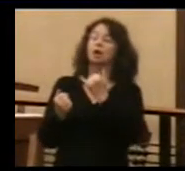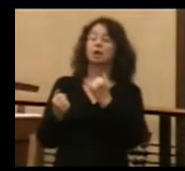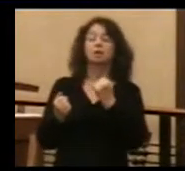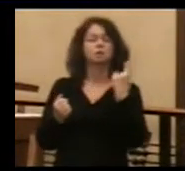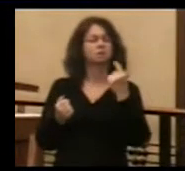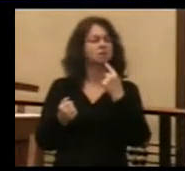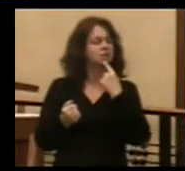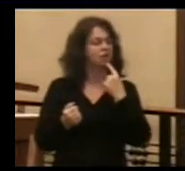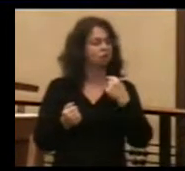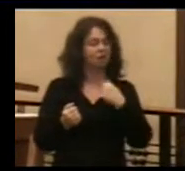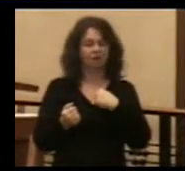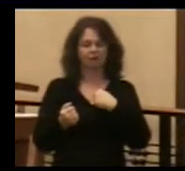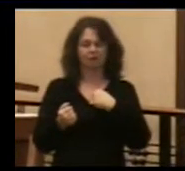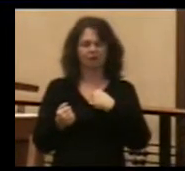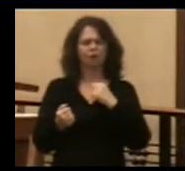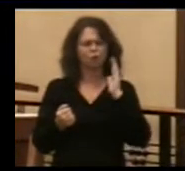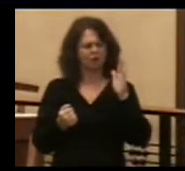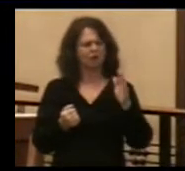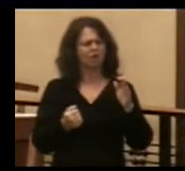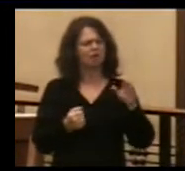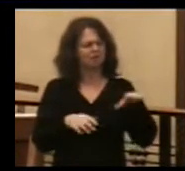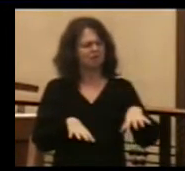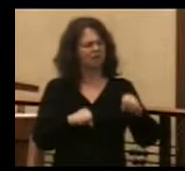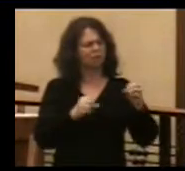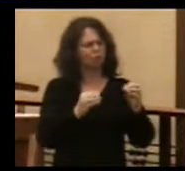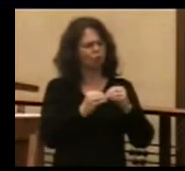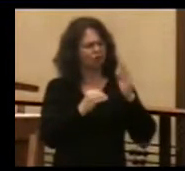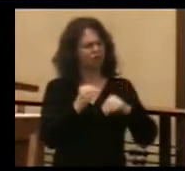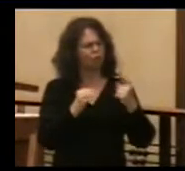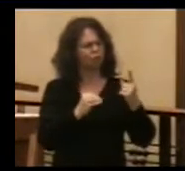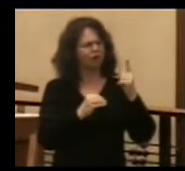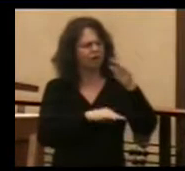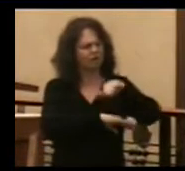me, this is going to take more than one night.